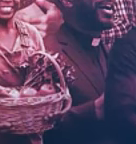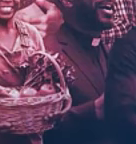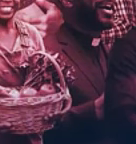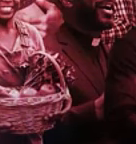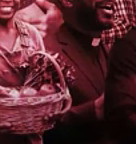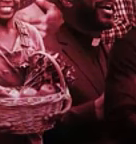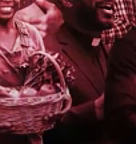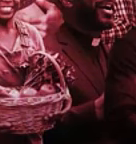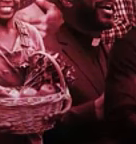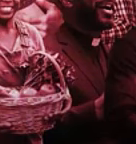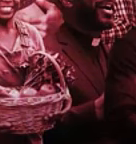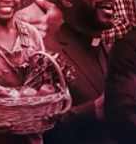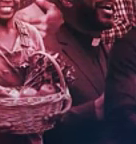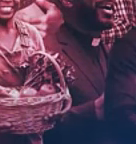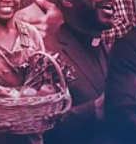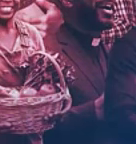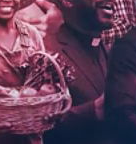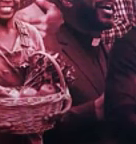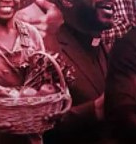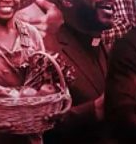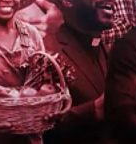life worthy of your